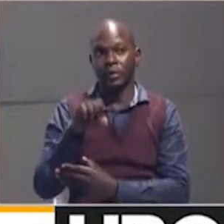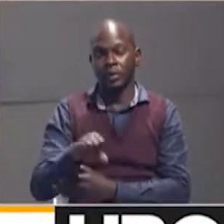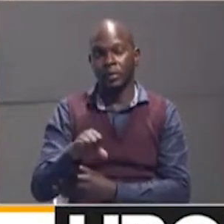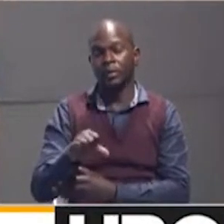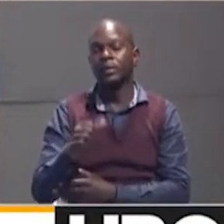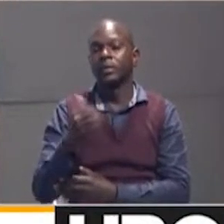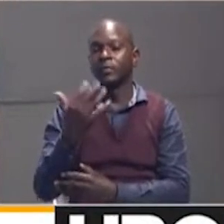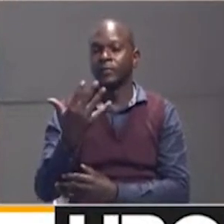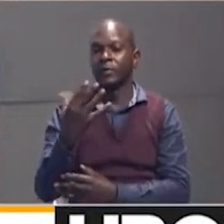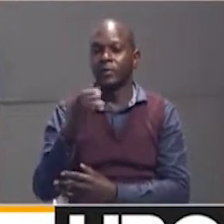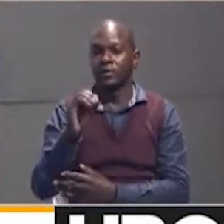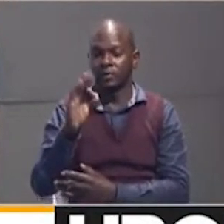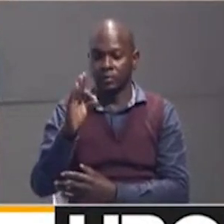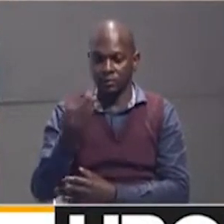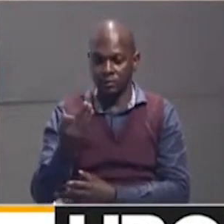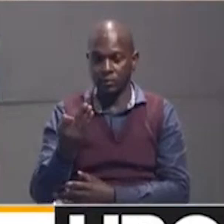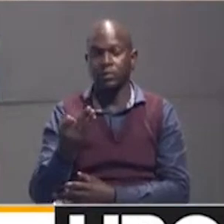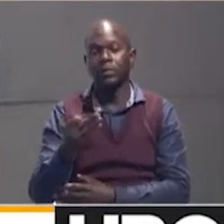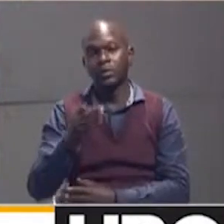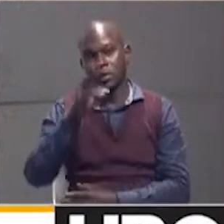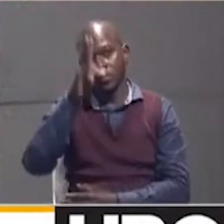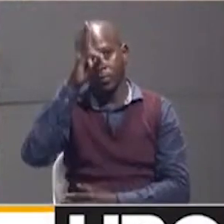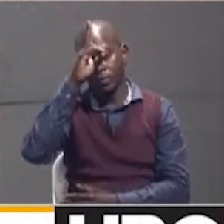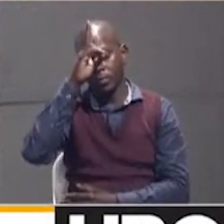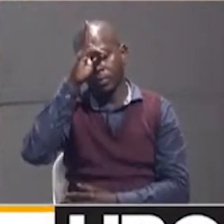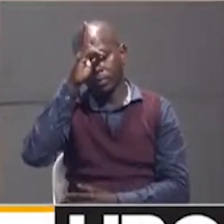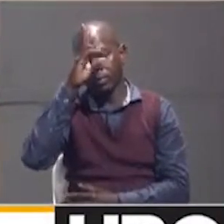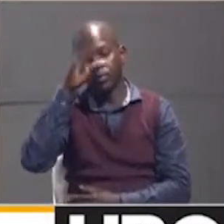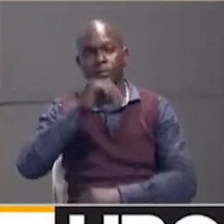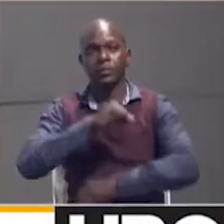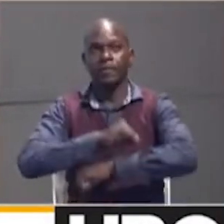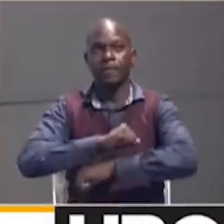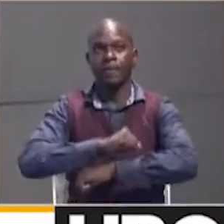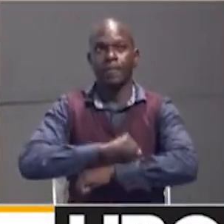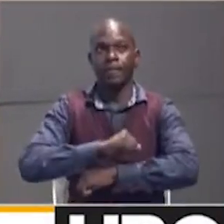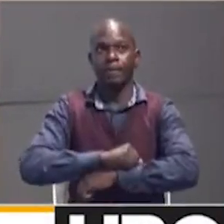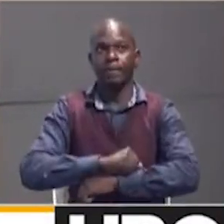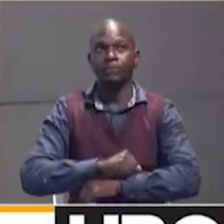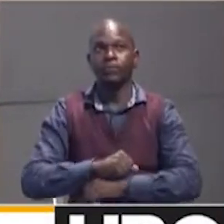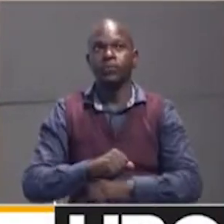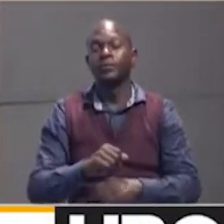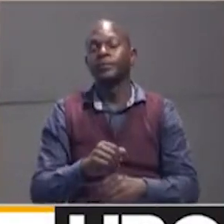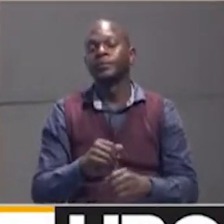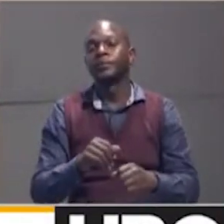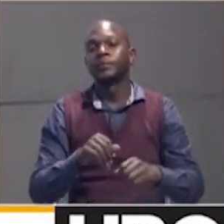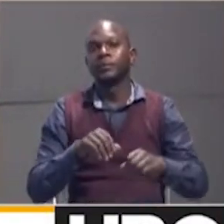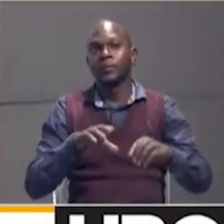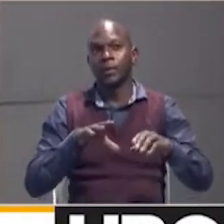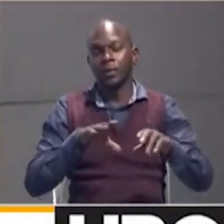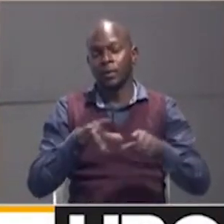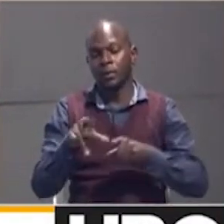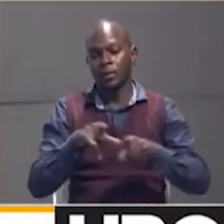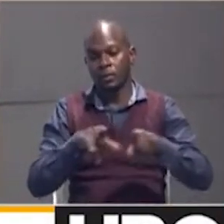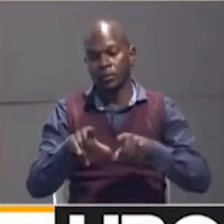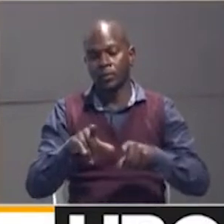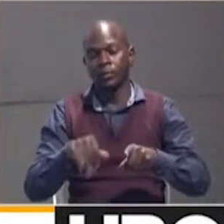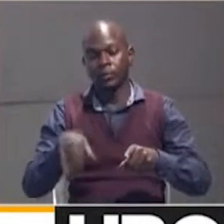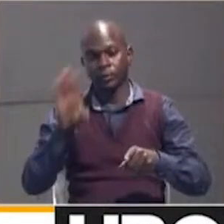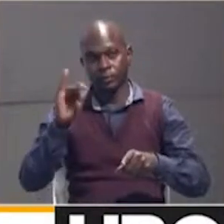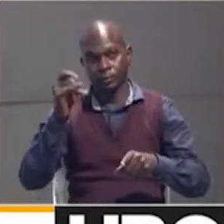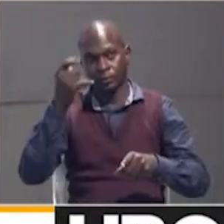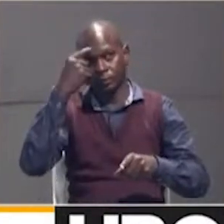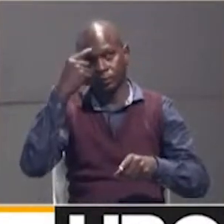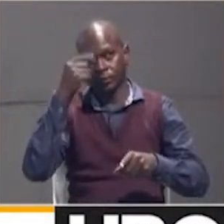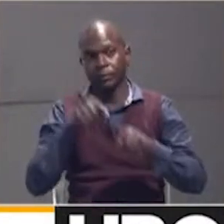59,503 shillings for rural schools. the education service delivery happens at local governments because local governments are